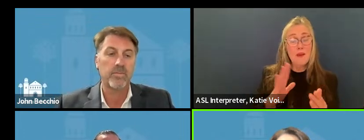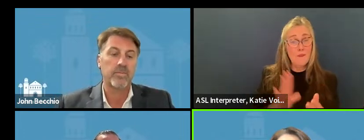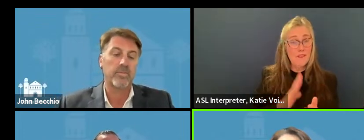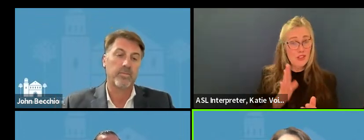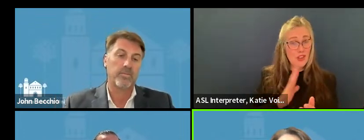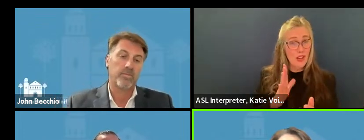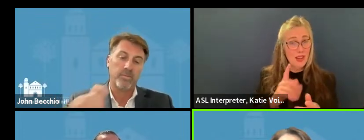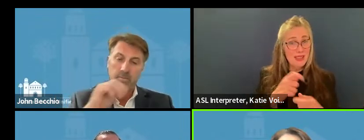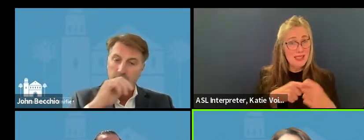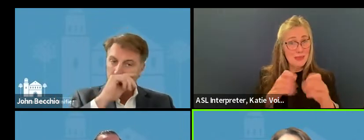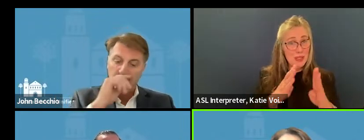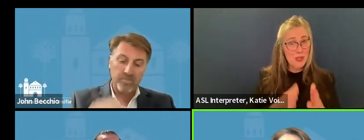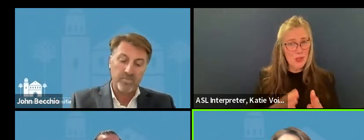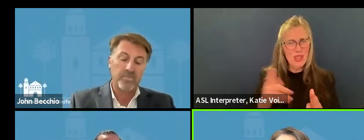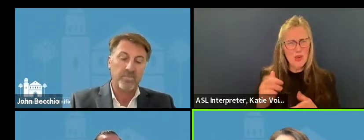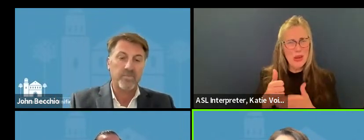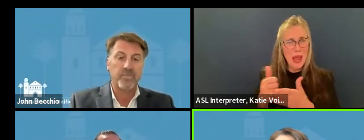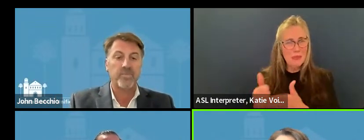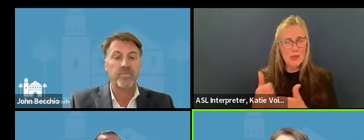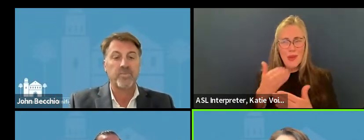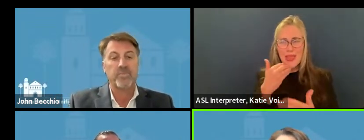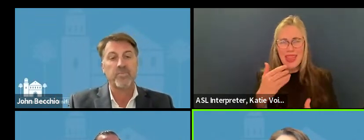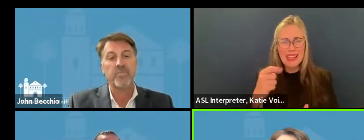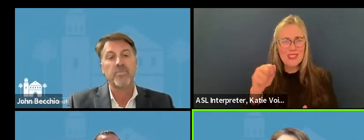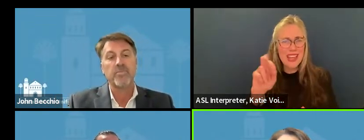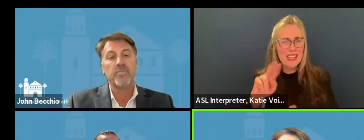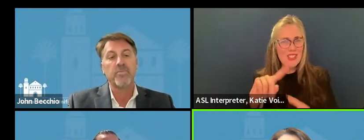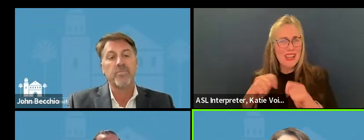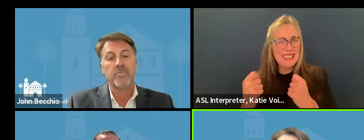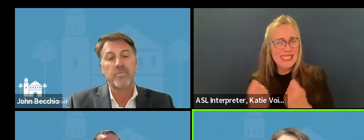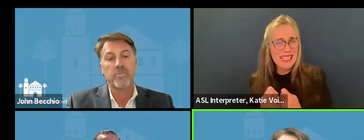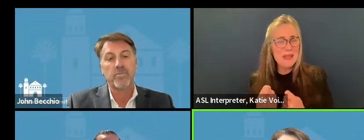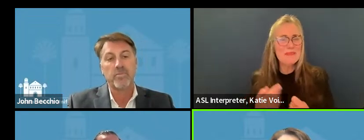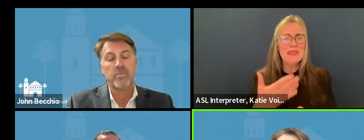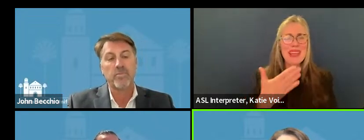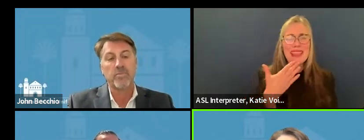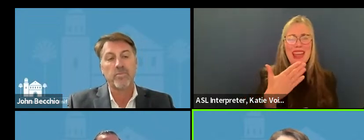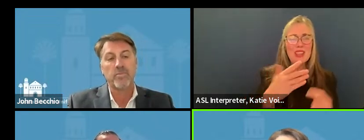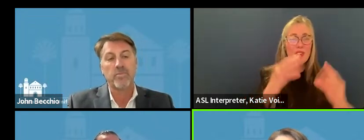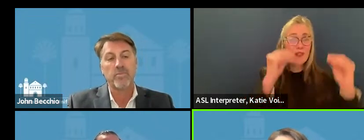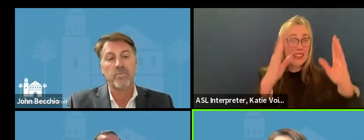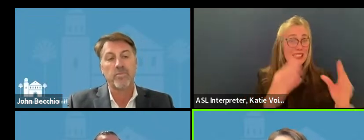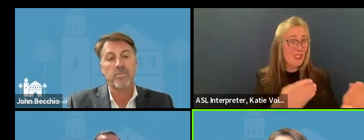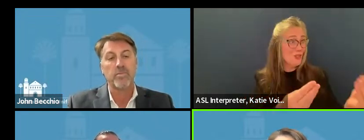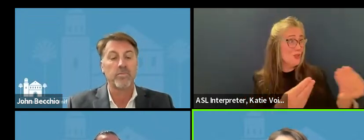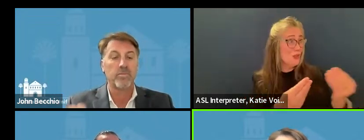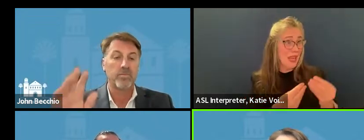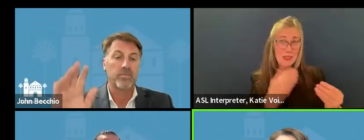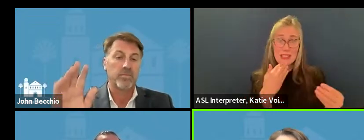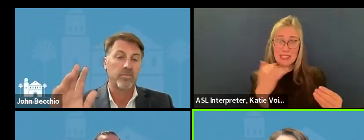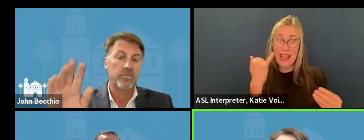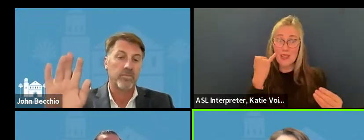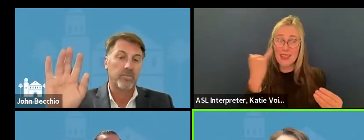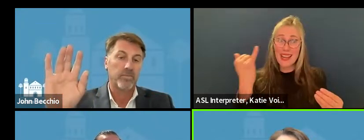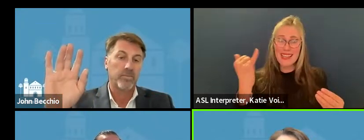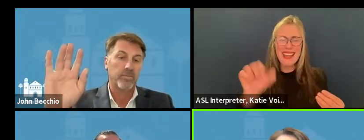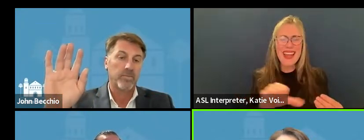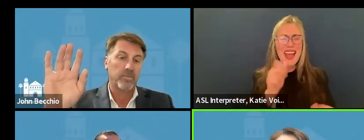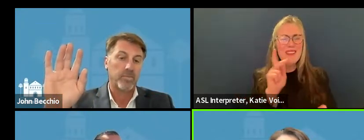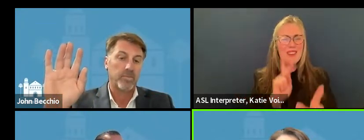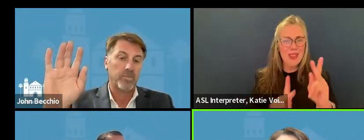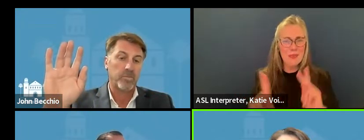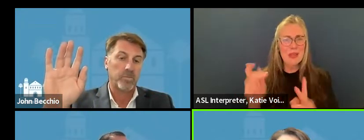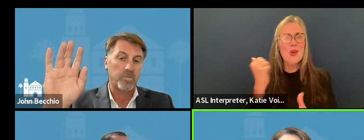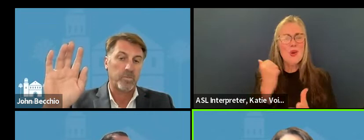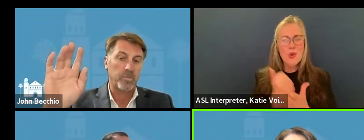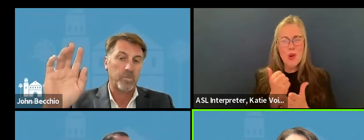give a special thanks to the HR team, to the teachers at the school sites that gave us that idea, and also for everyone else to just help process so many of those folks